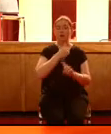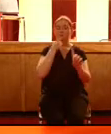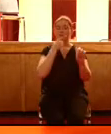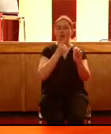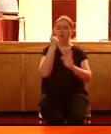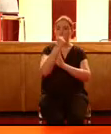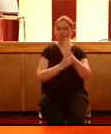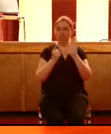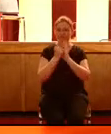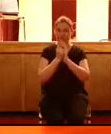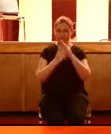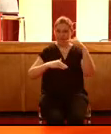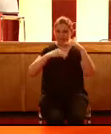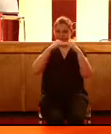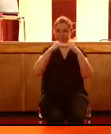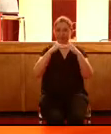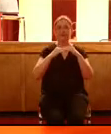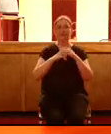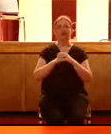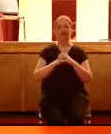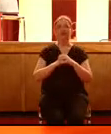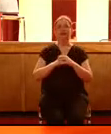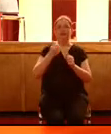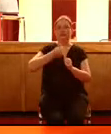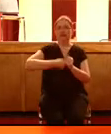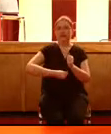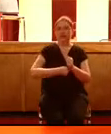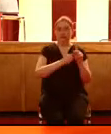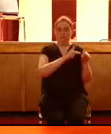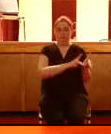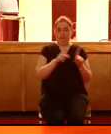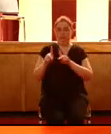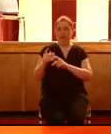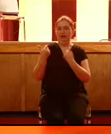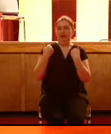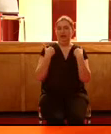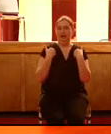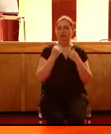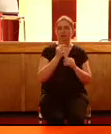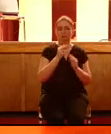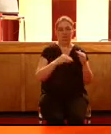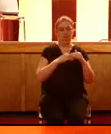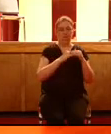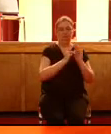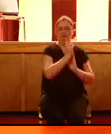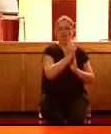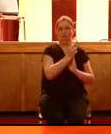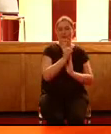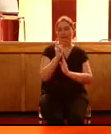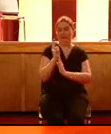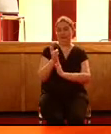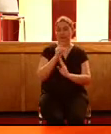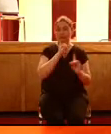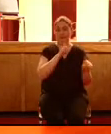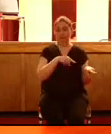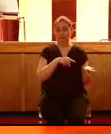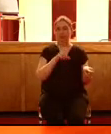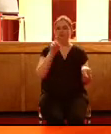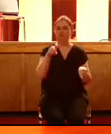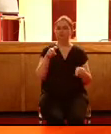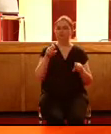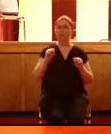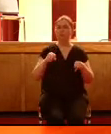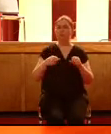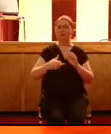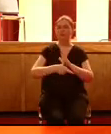much longer, and giving each candidate 2 minutes to respond to each of the questions. By my math, that gives us about 15 questions that we should be able to go